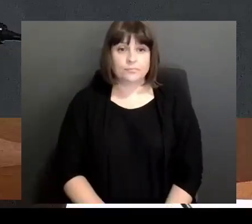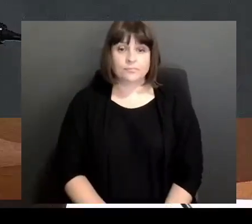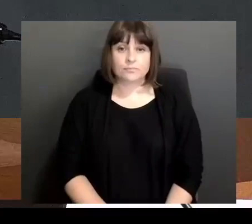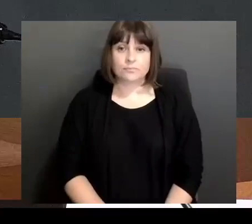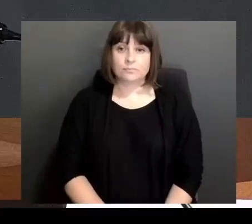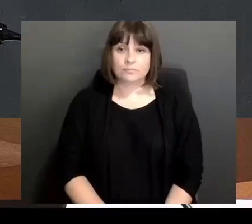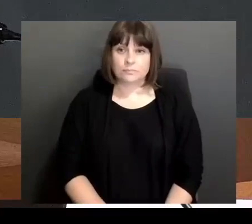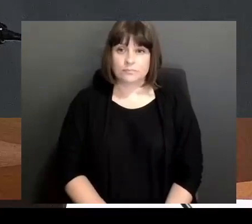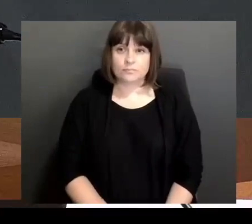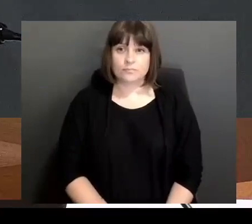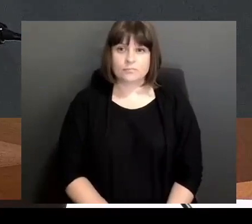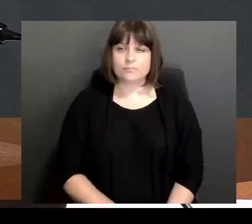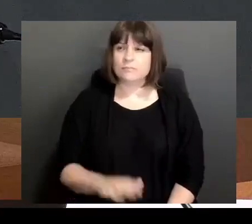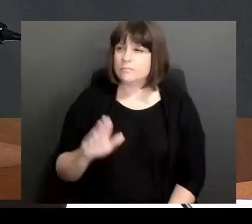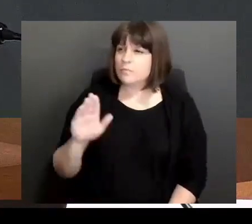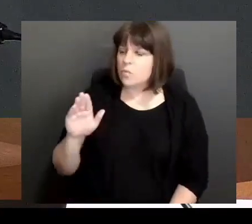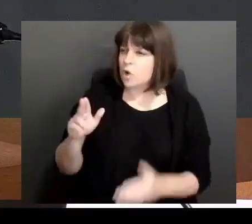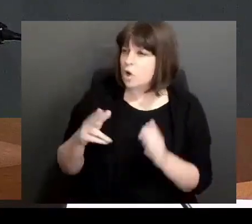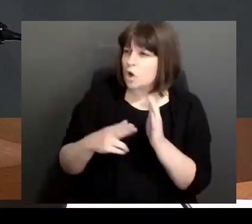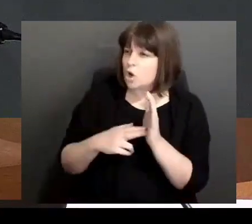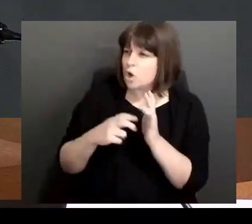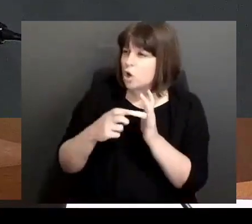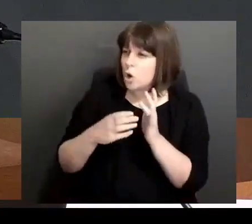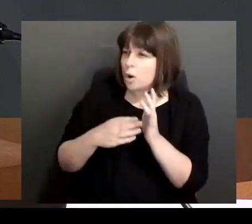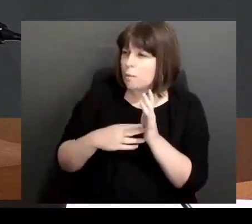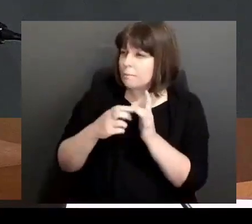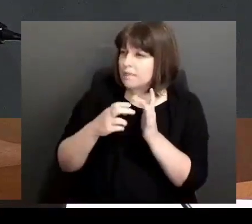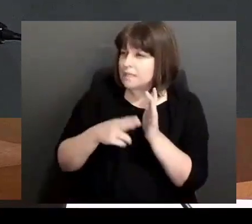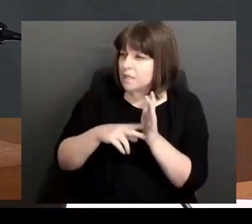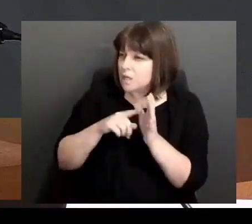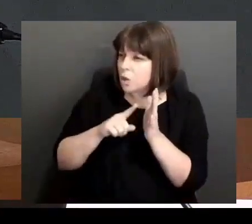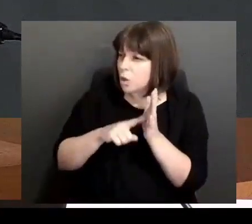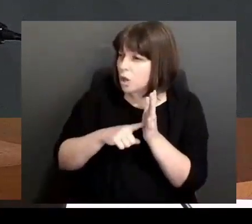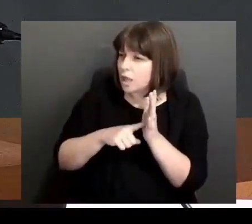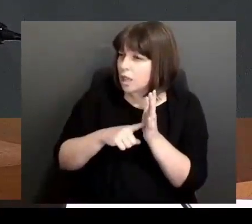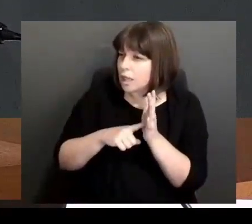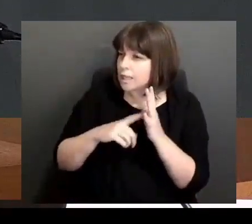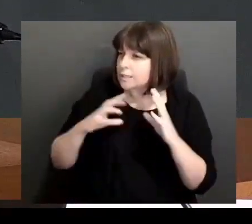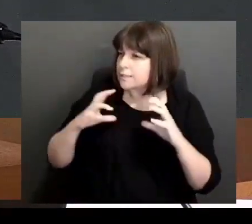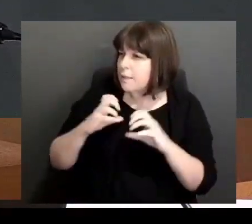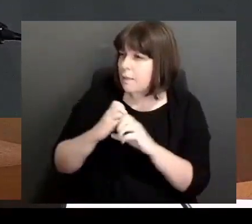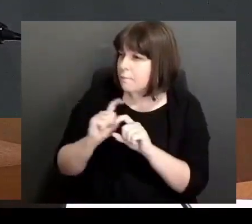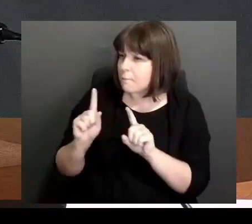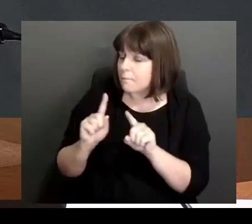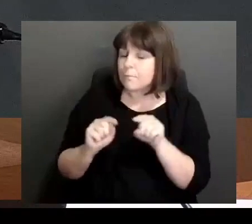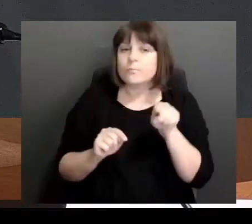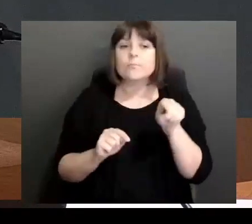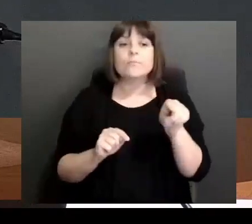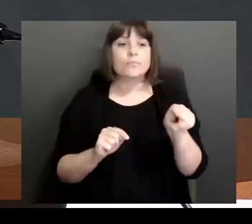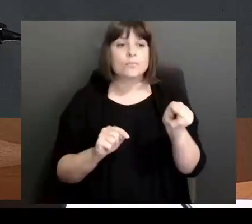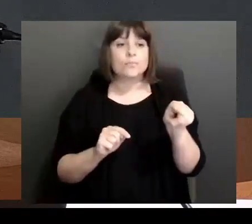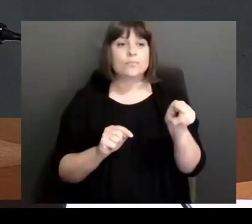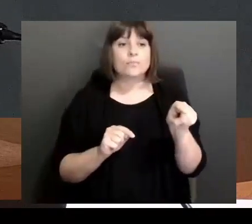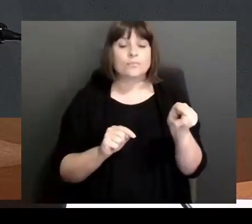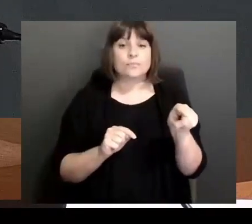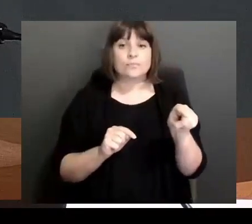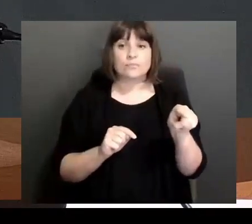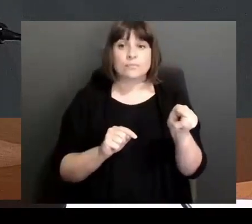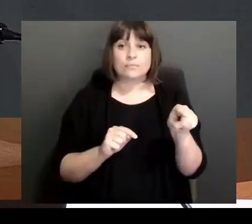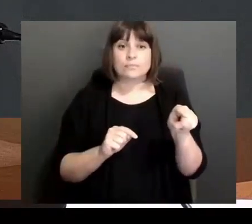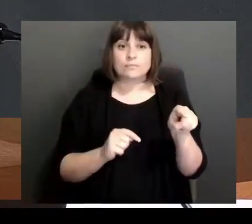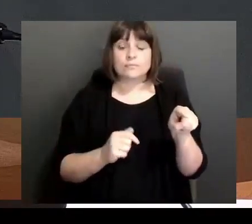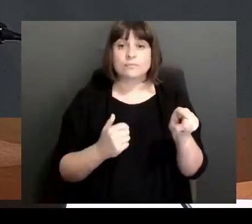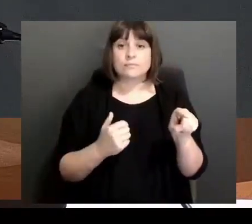What's the nominal sum? If I may, the nominal sum is each financial year from